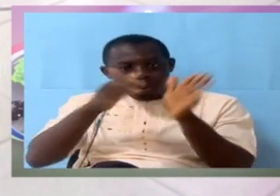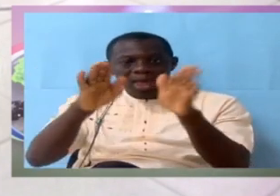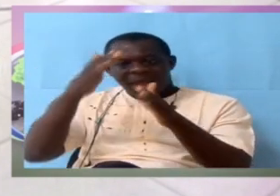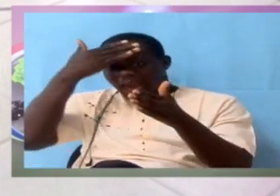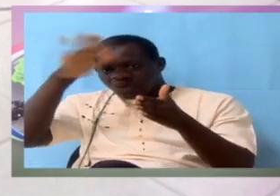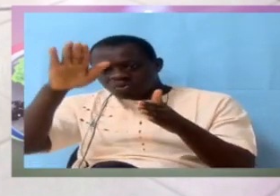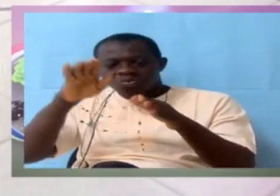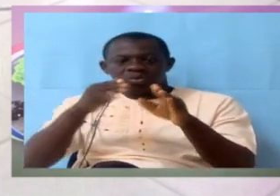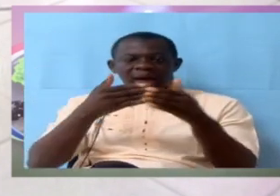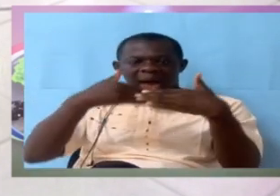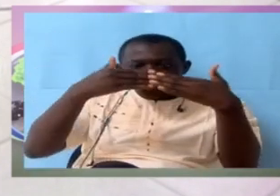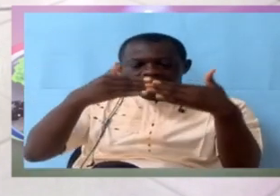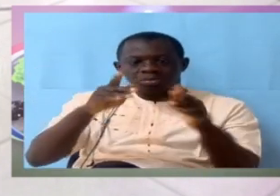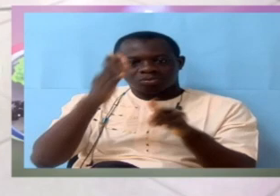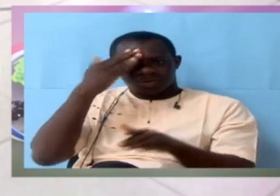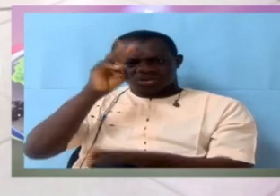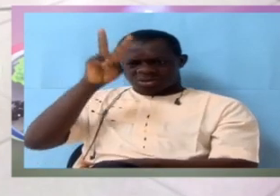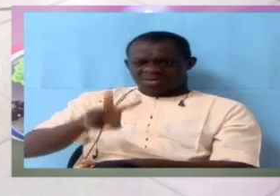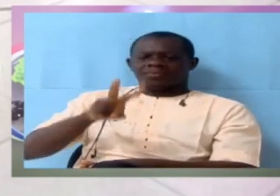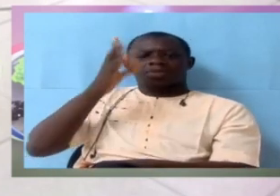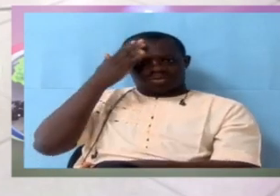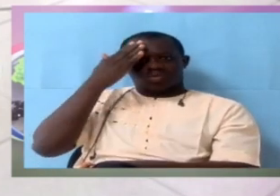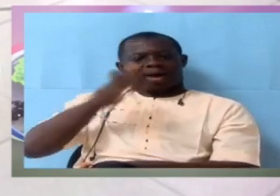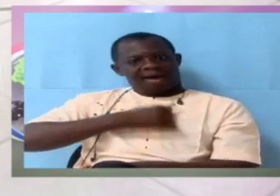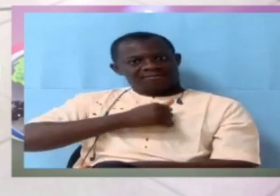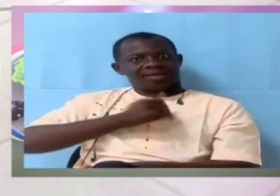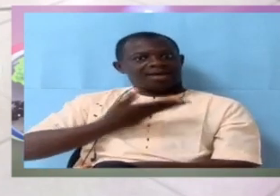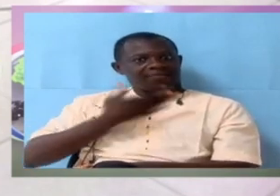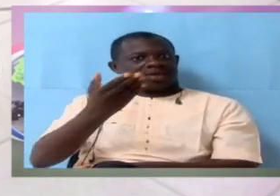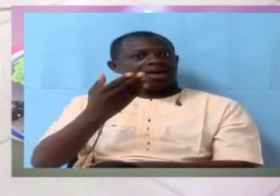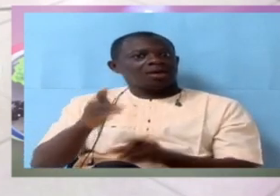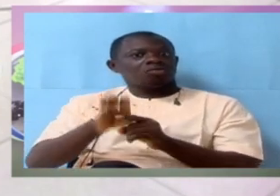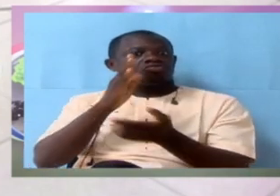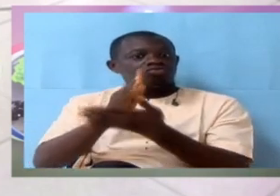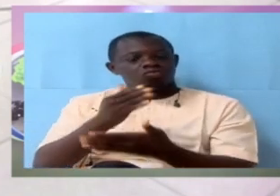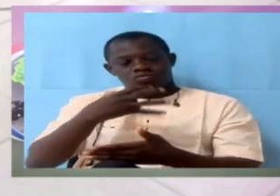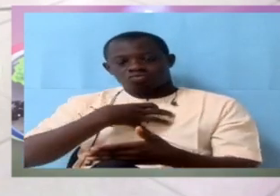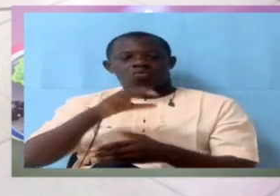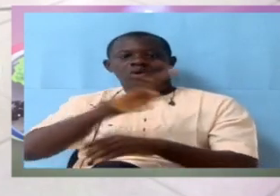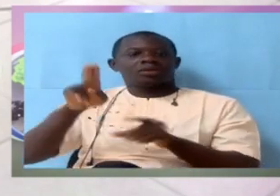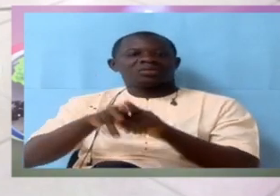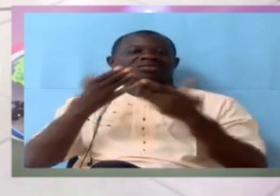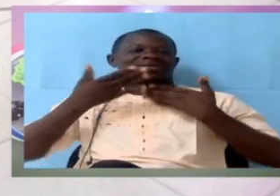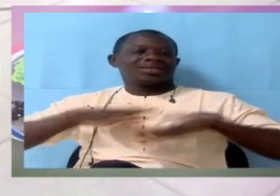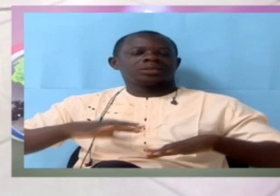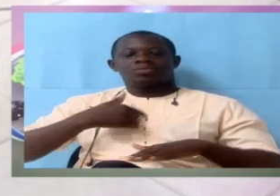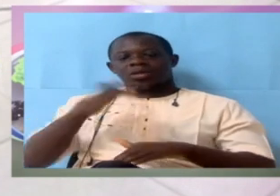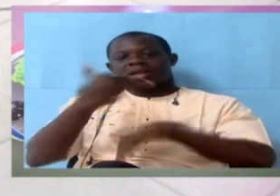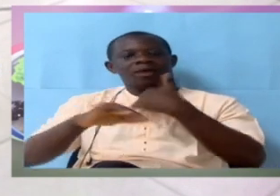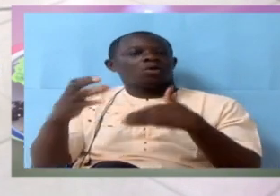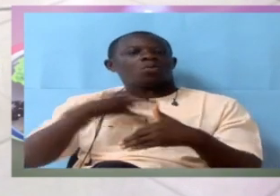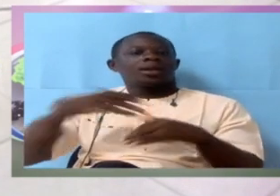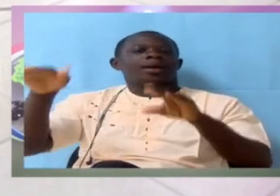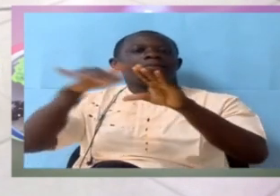He was afraid to prevent me or to discourage me from joining this treatment.